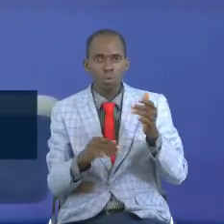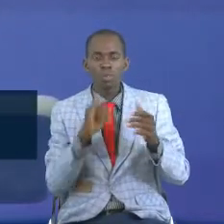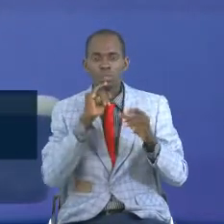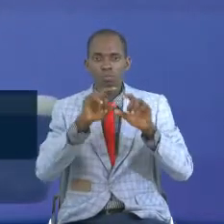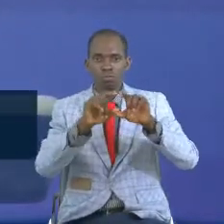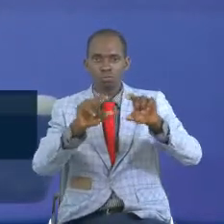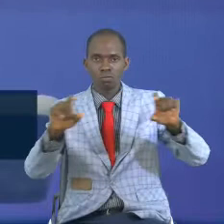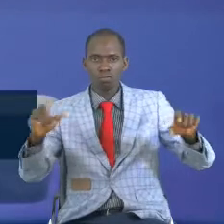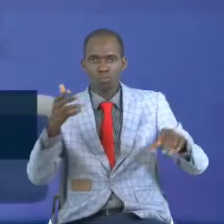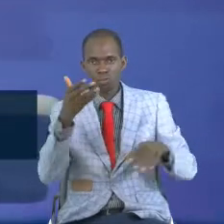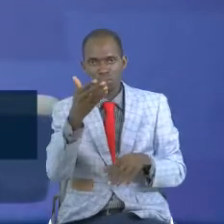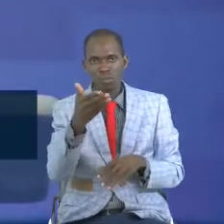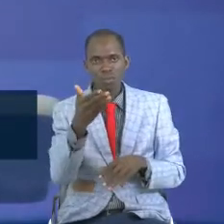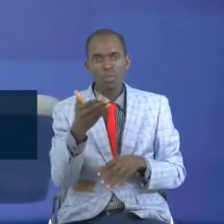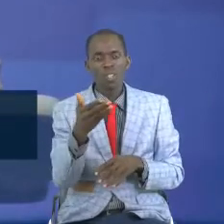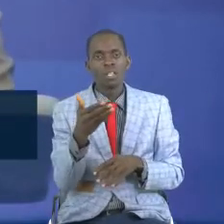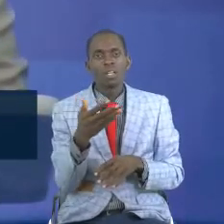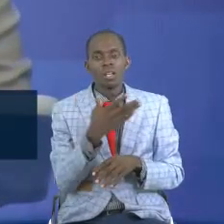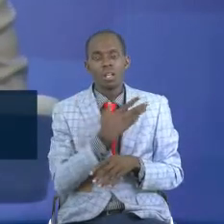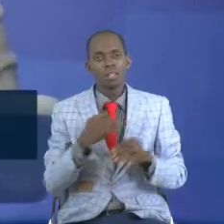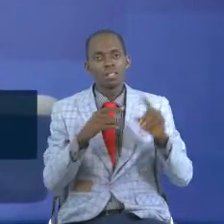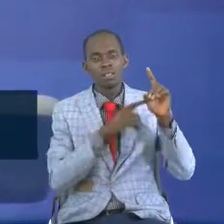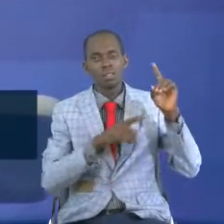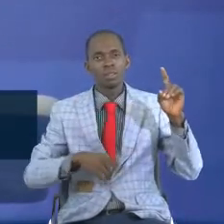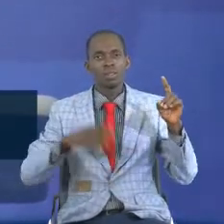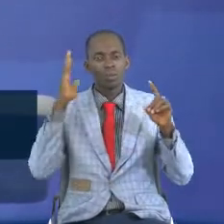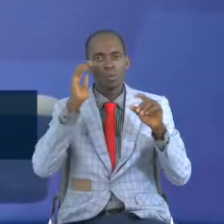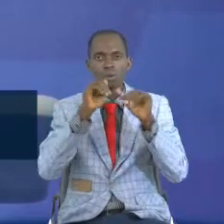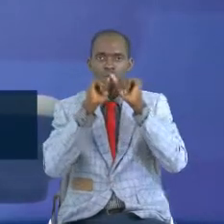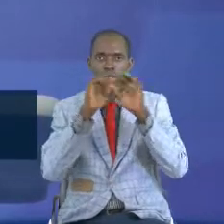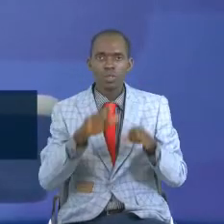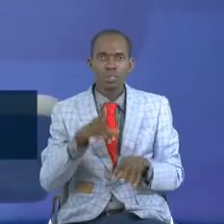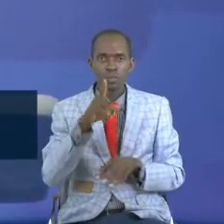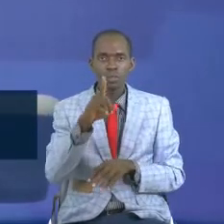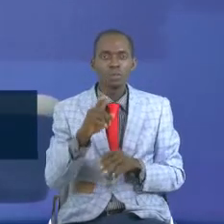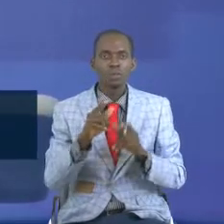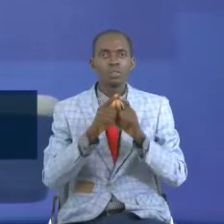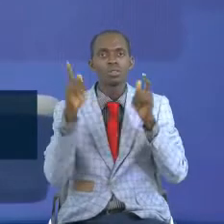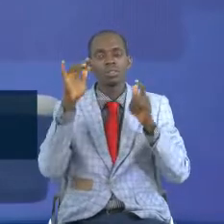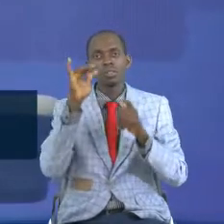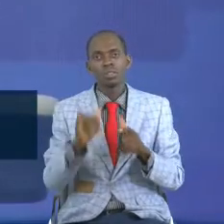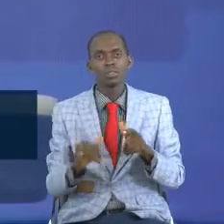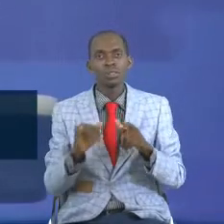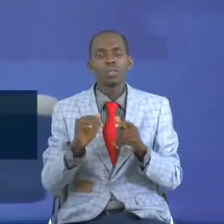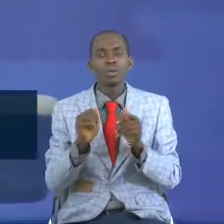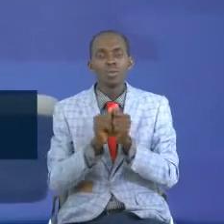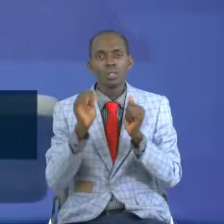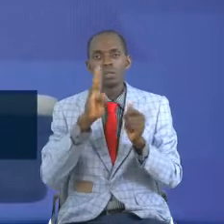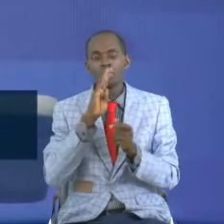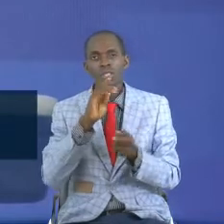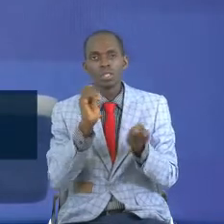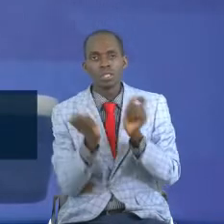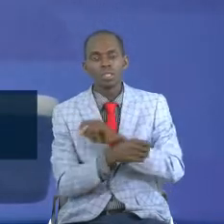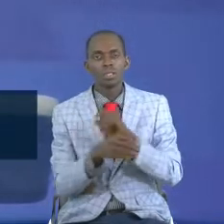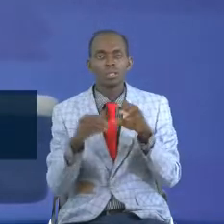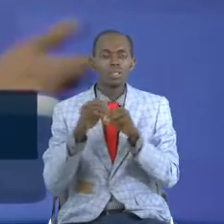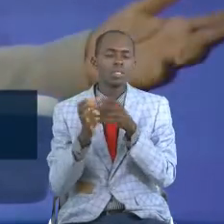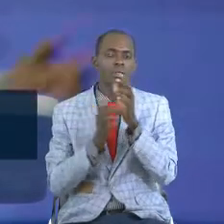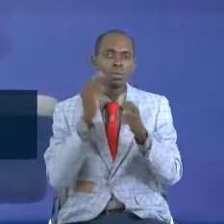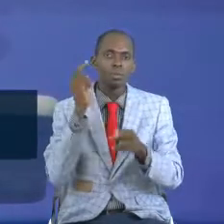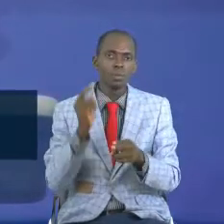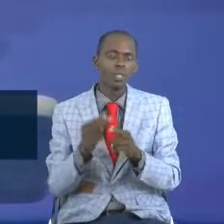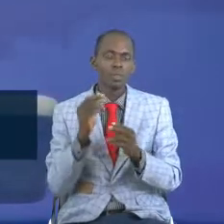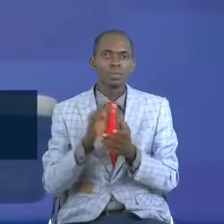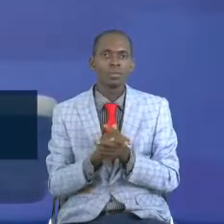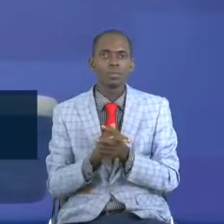doing here. And the Lord bless you abundantly, irreversibly, in Jesus' name. We'll call